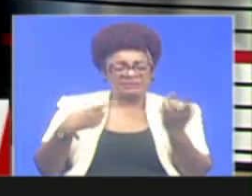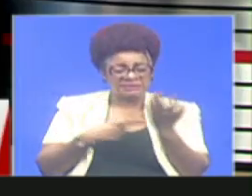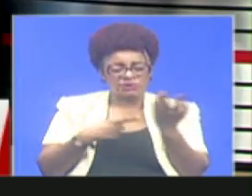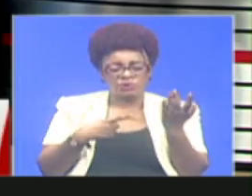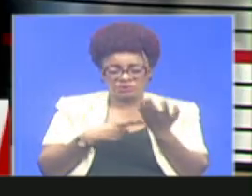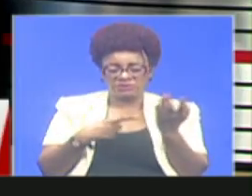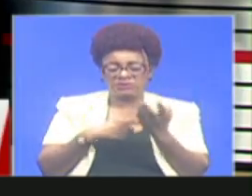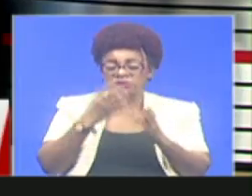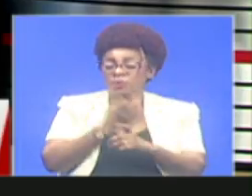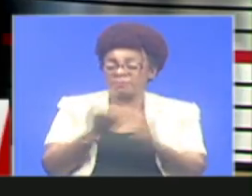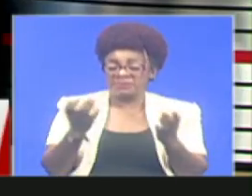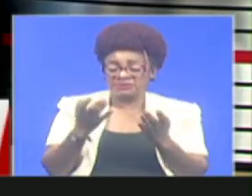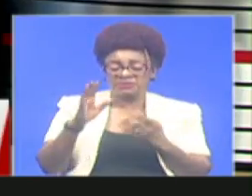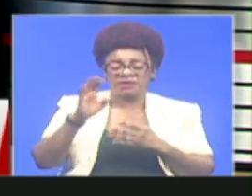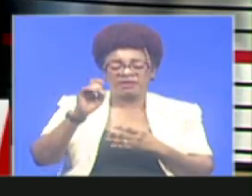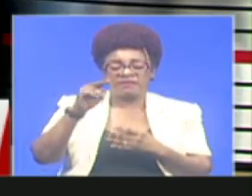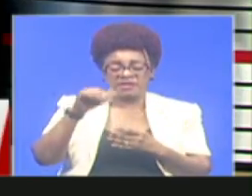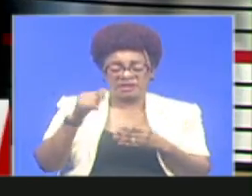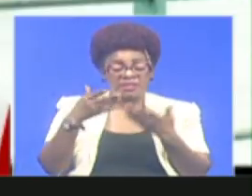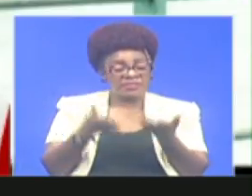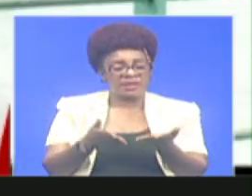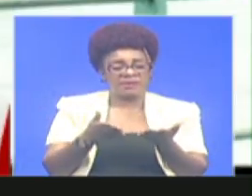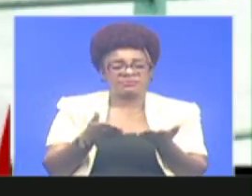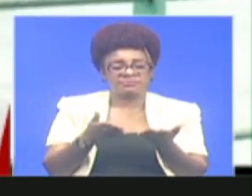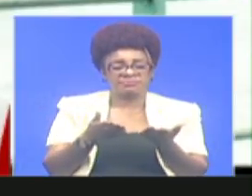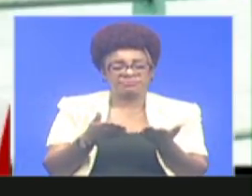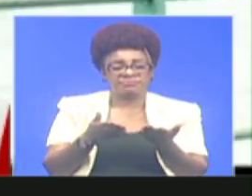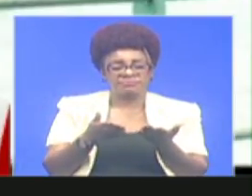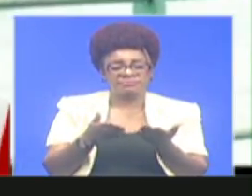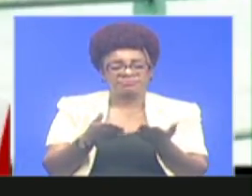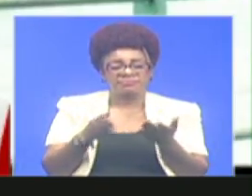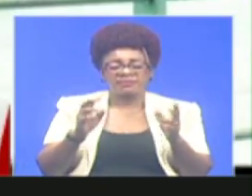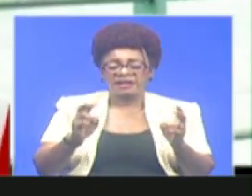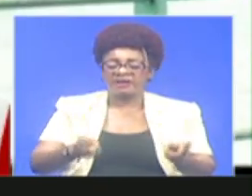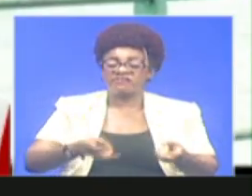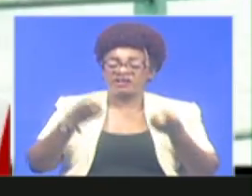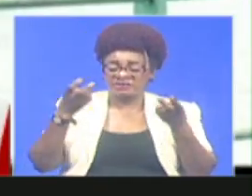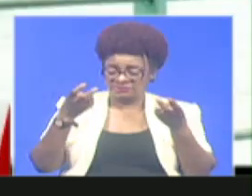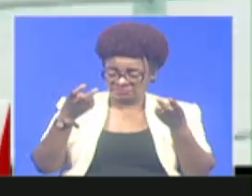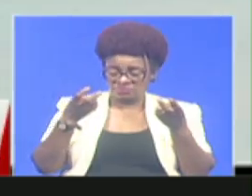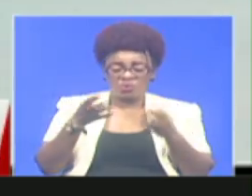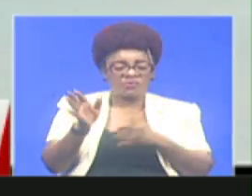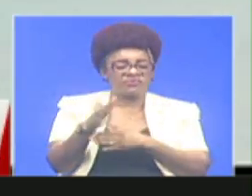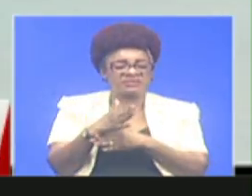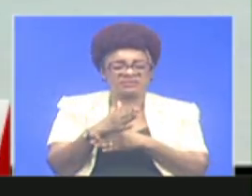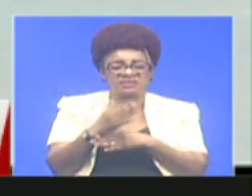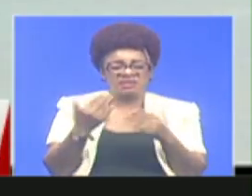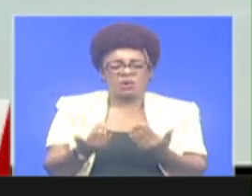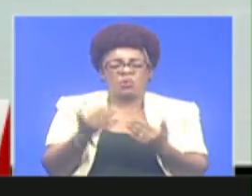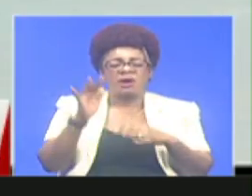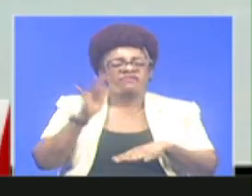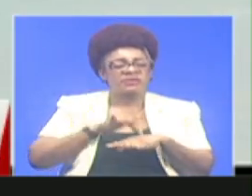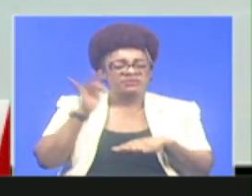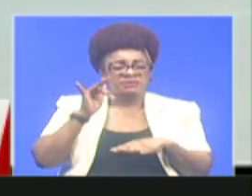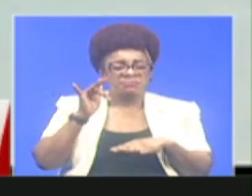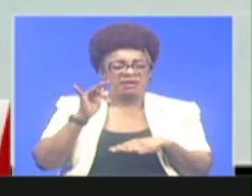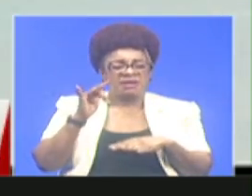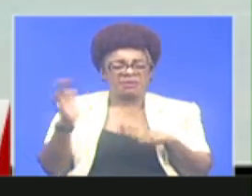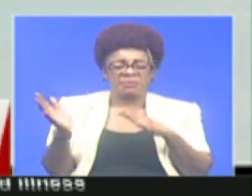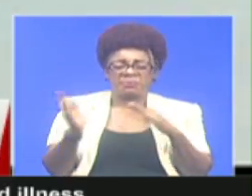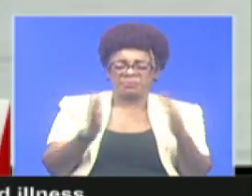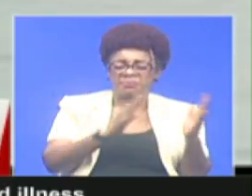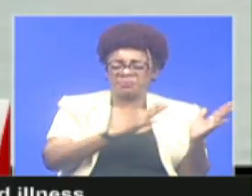Kevin Mutai is still on that beat tonight. Recovery operations on Thursday were temporarily affected by the strong winds